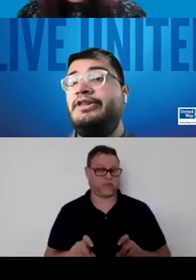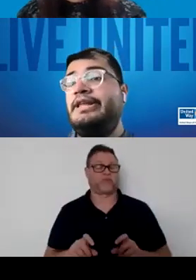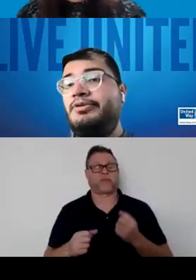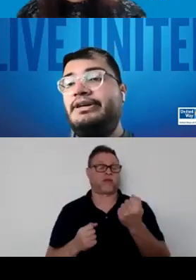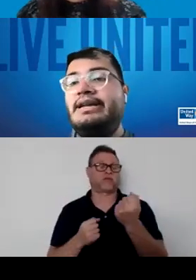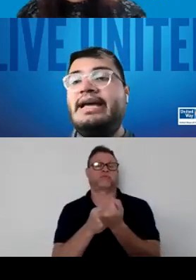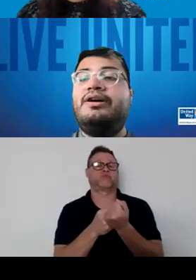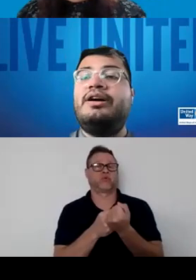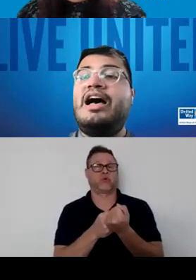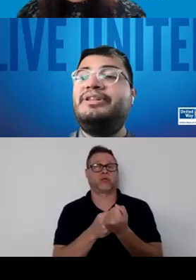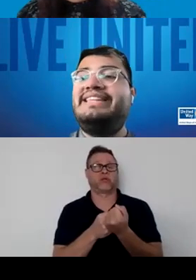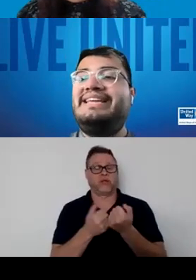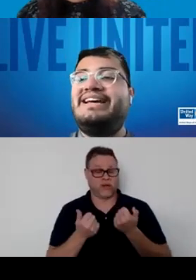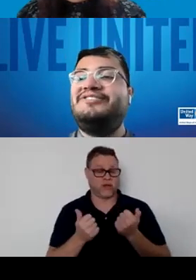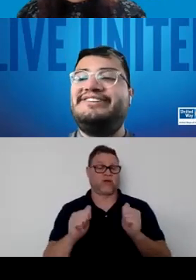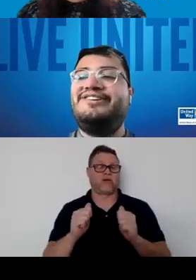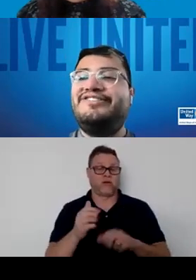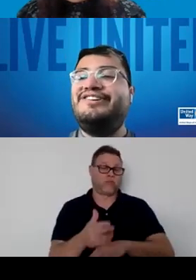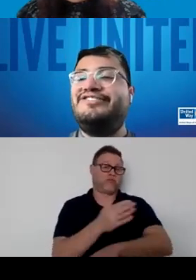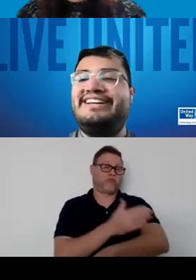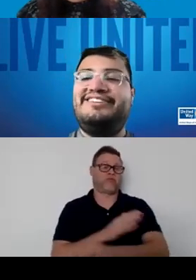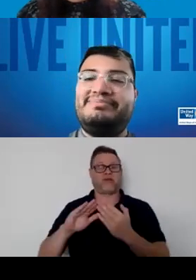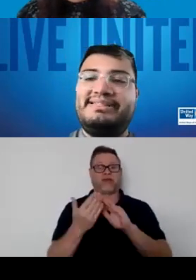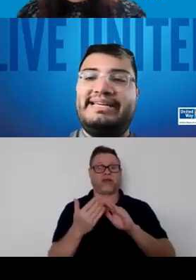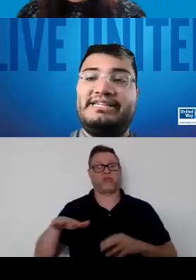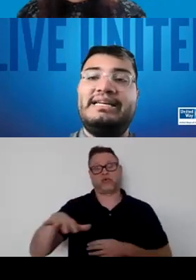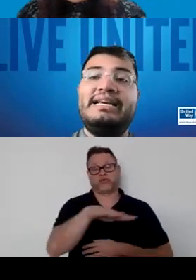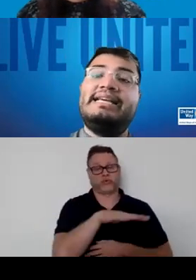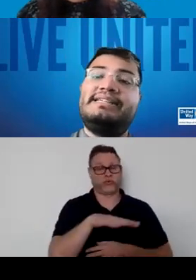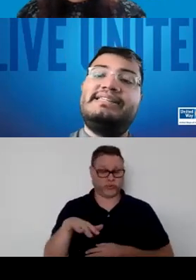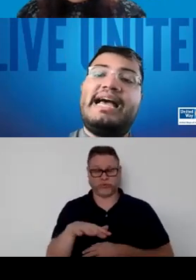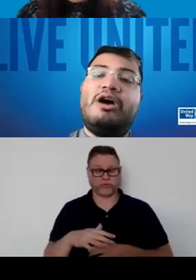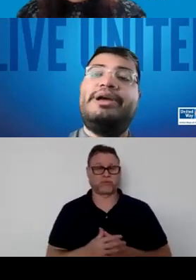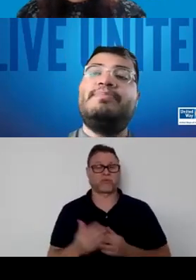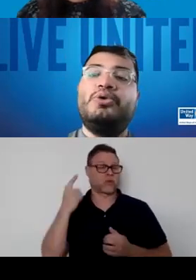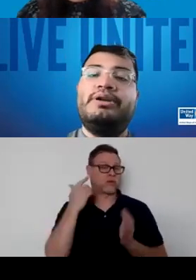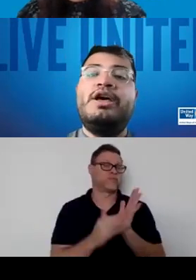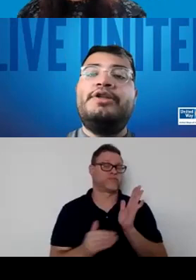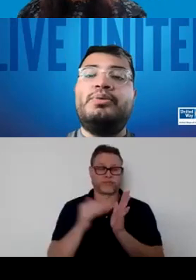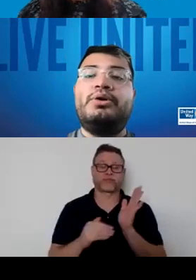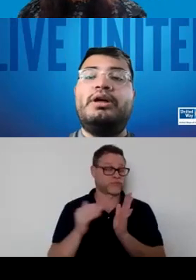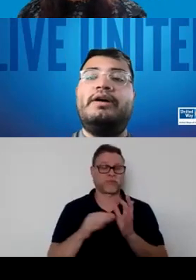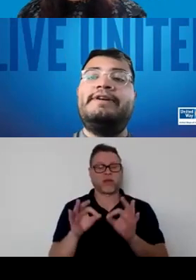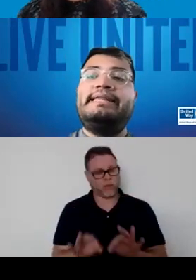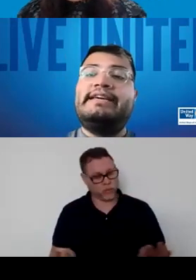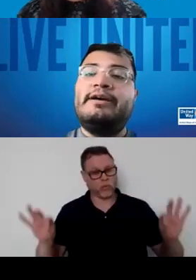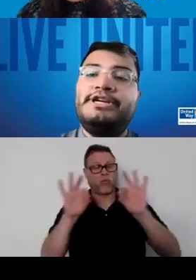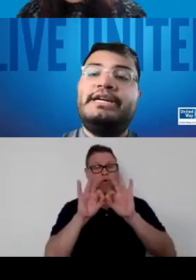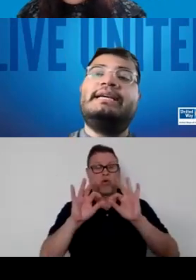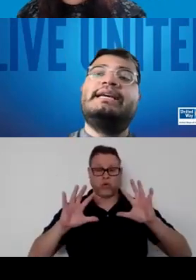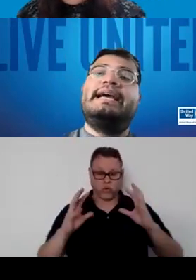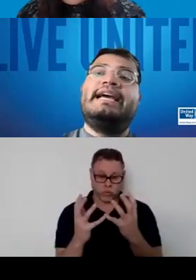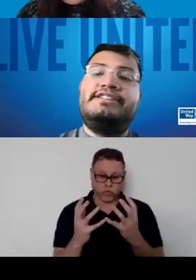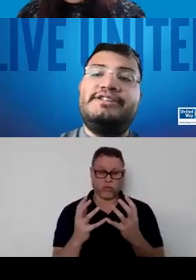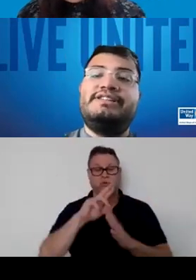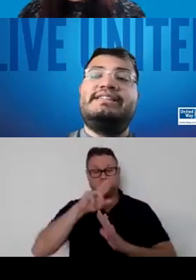improve the neighborhood. Now, a common theme that you'll hear over and over again during this presentation is just how important the role of the